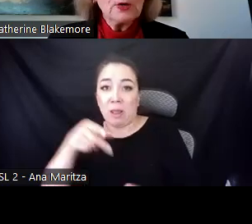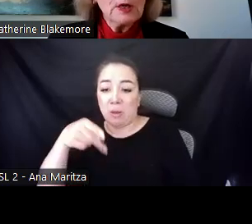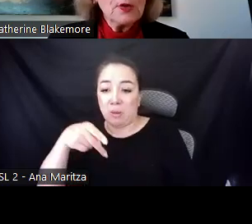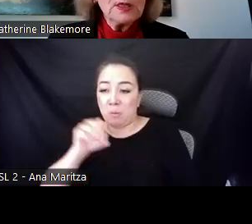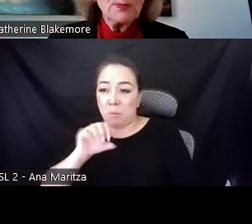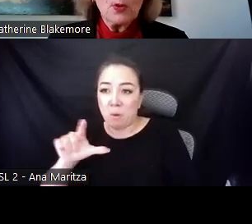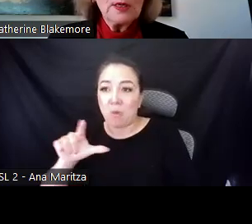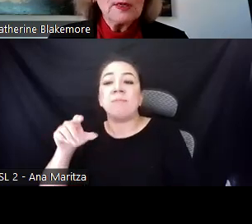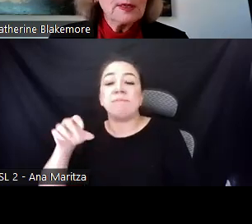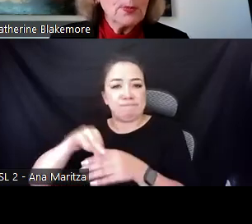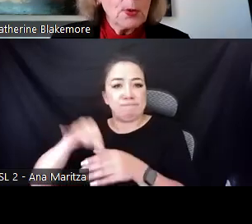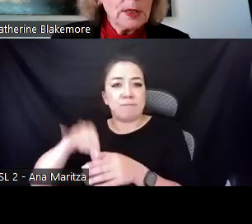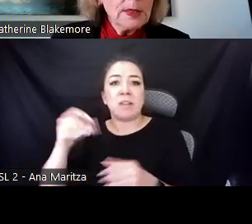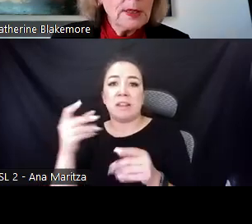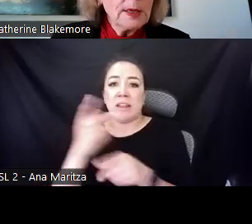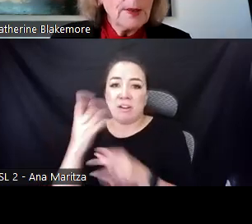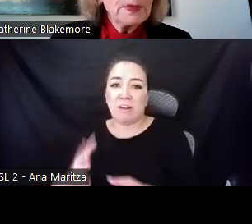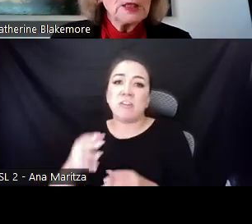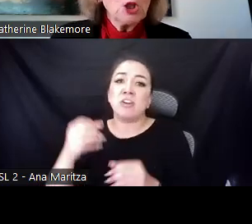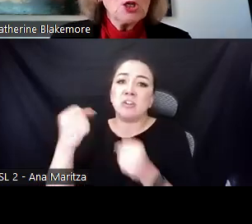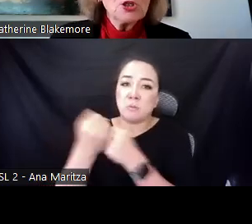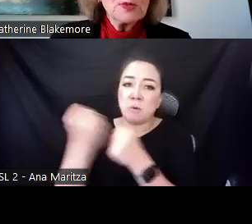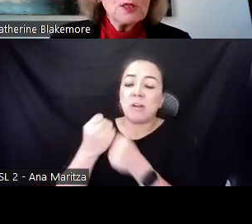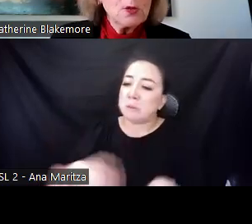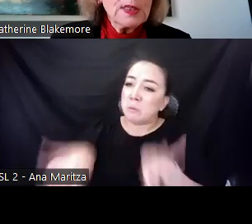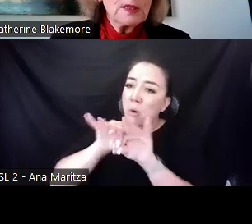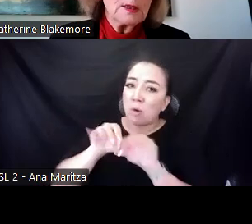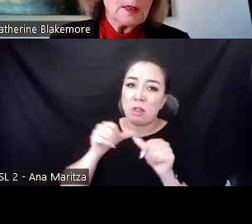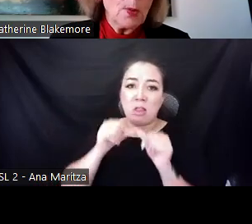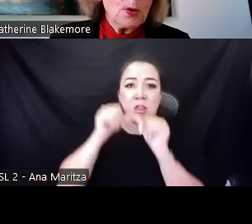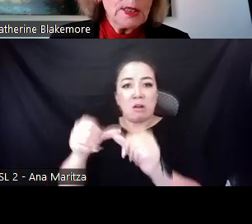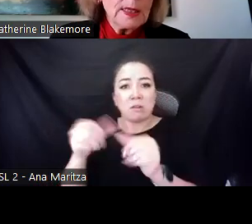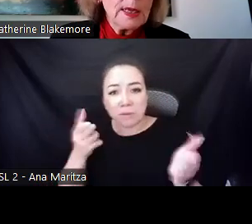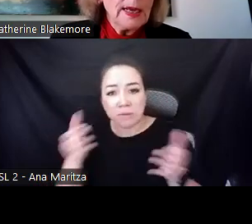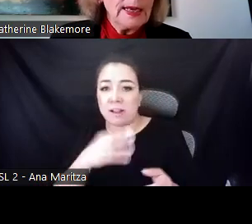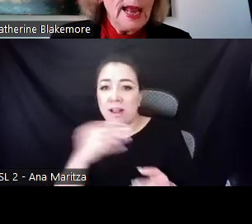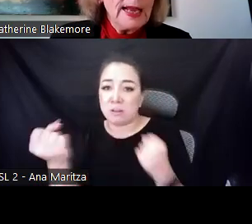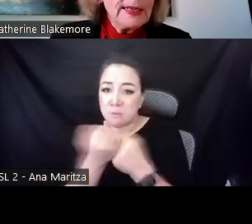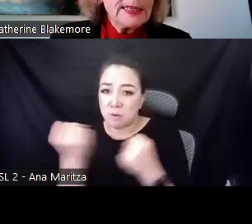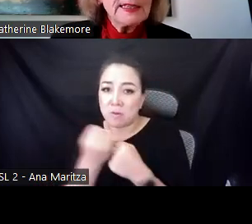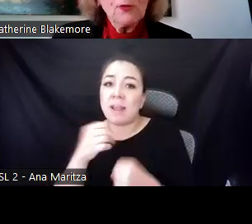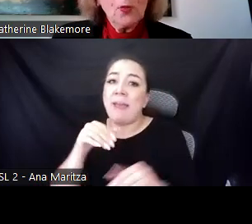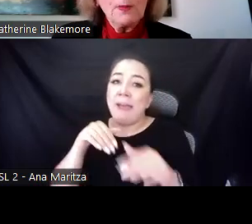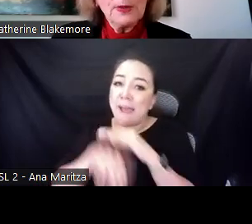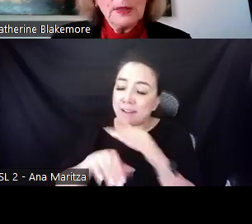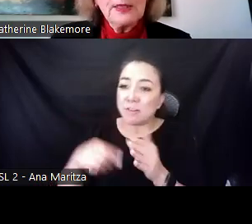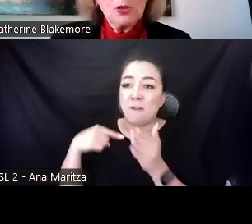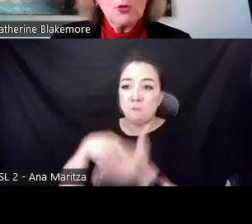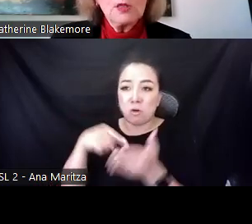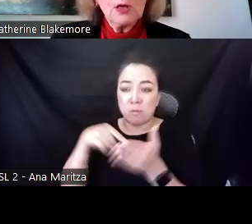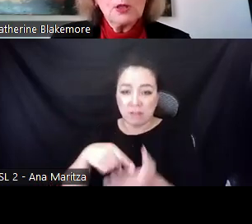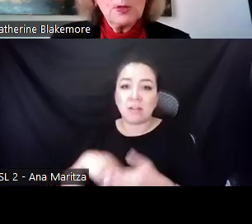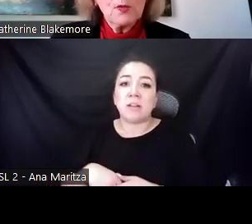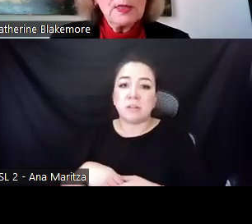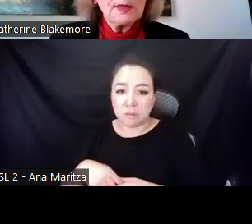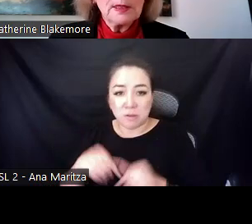that caregiver support is important, long-term services and supports, and access and affordability to